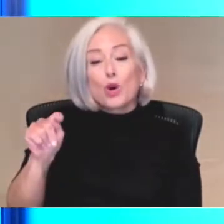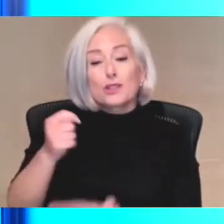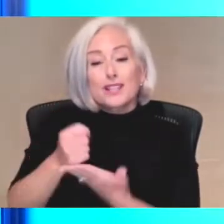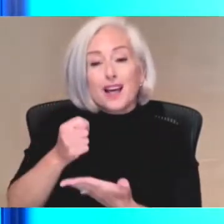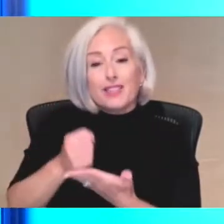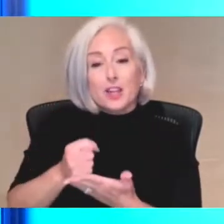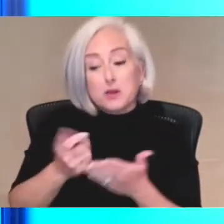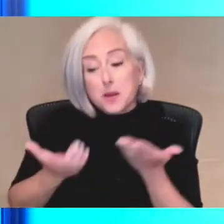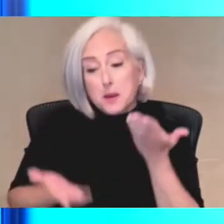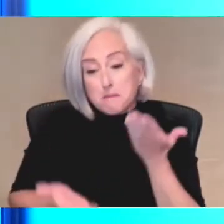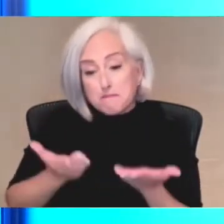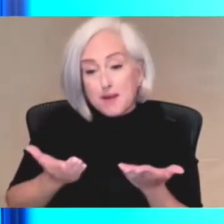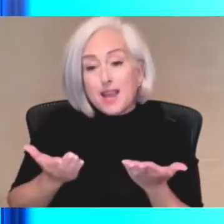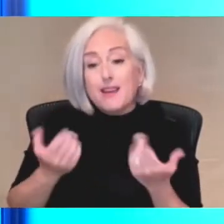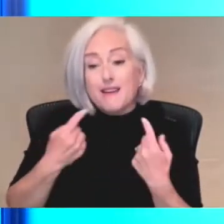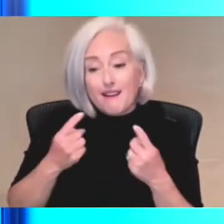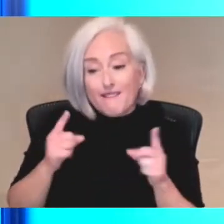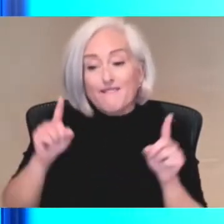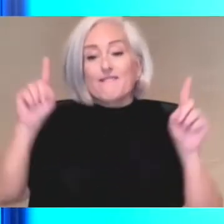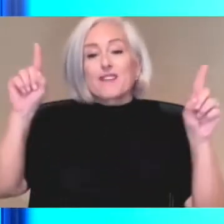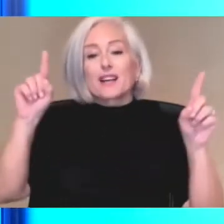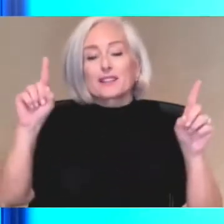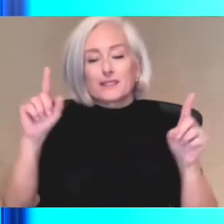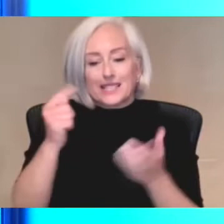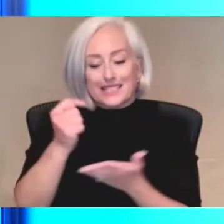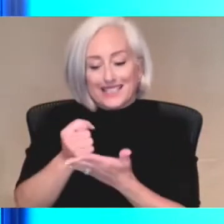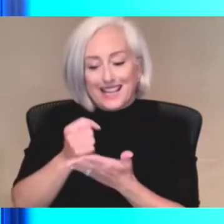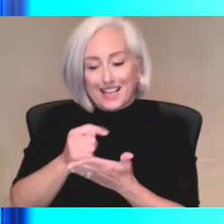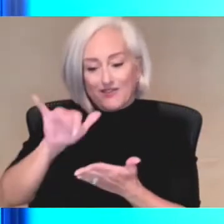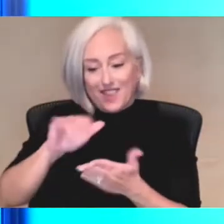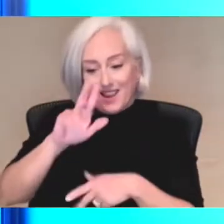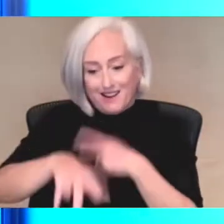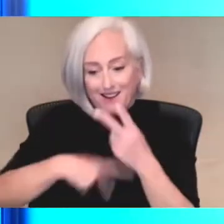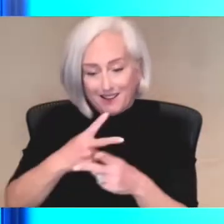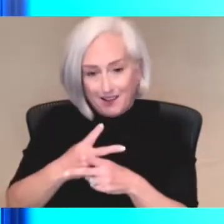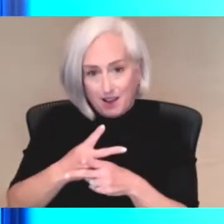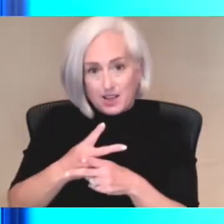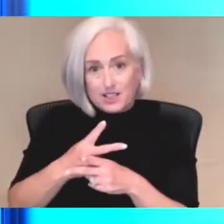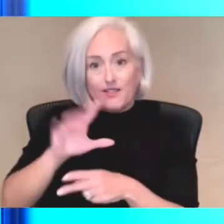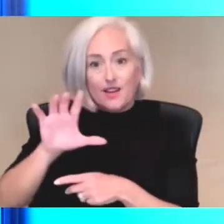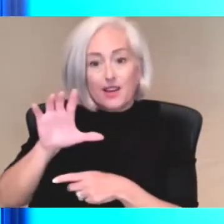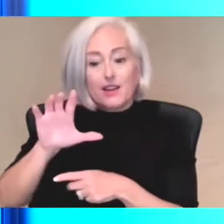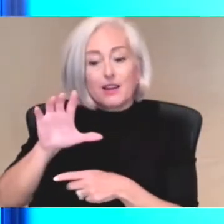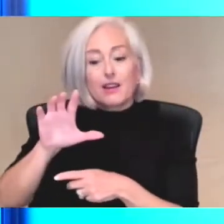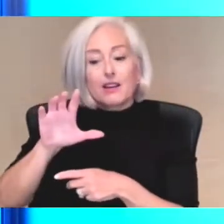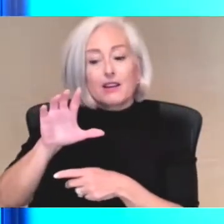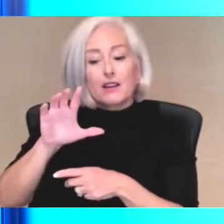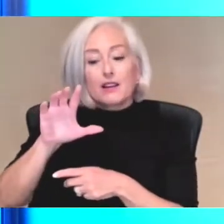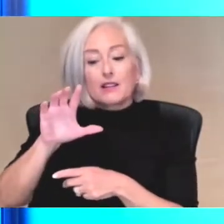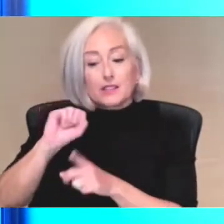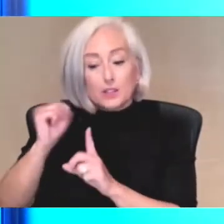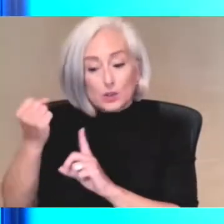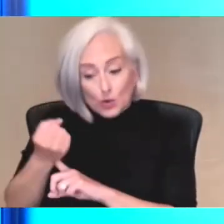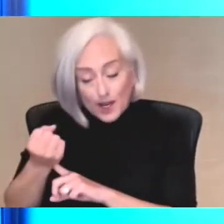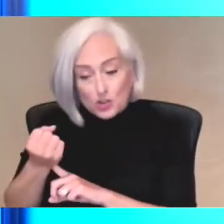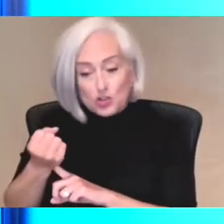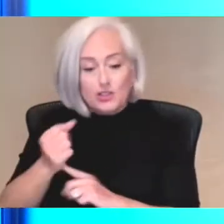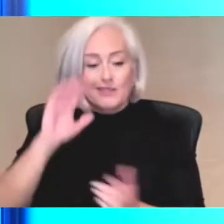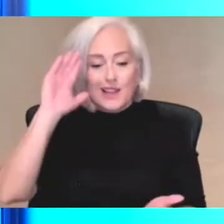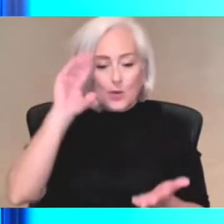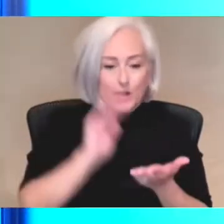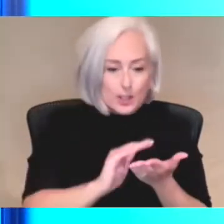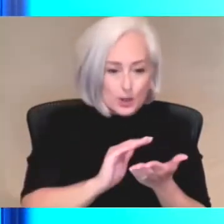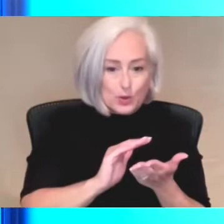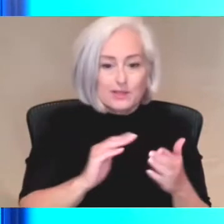those cases while minimizing significant complications. So one can imagine, for instance, a tumor